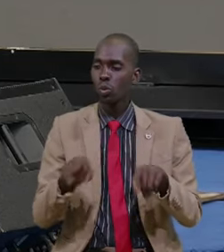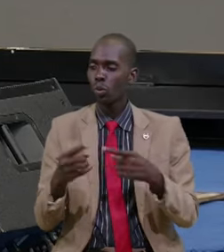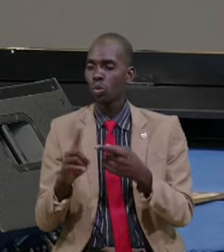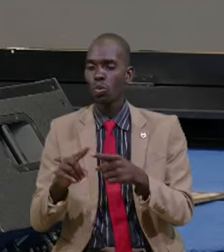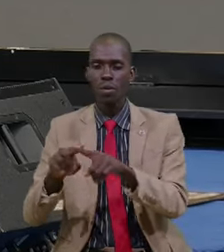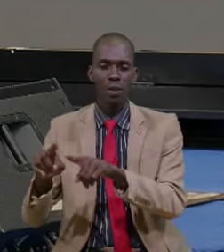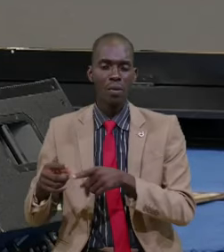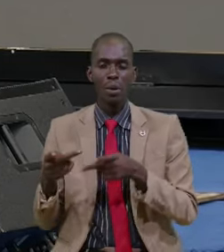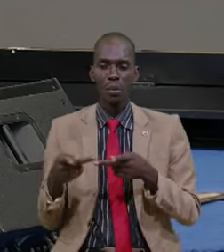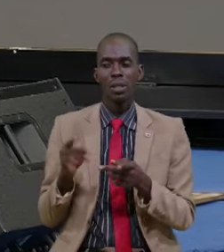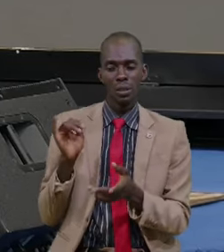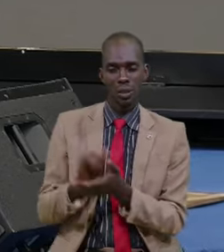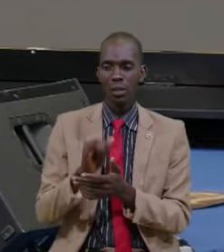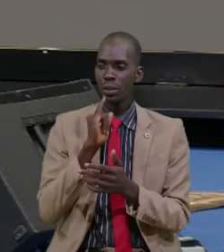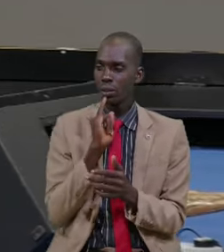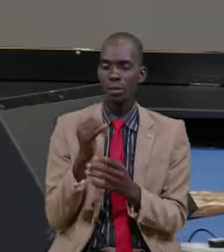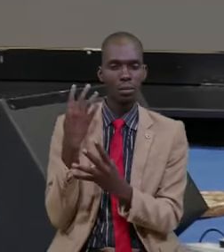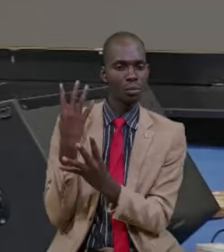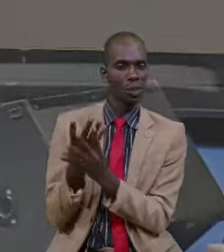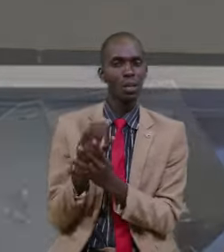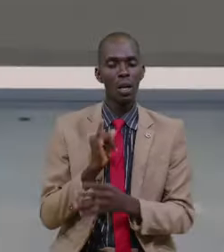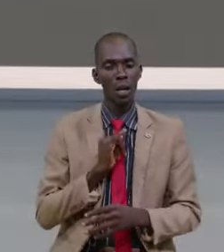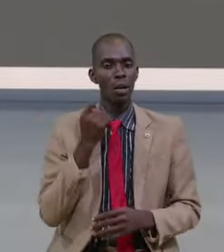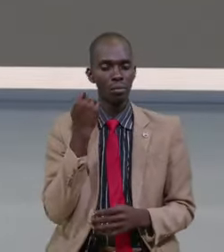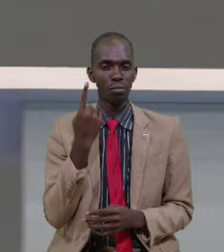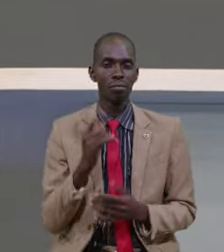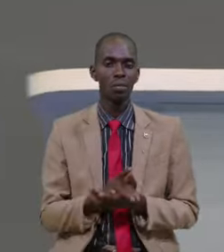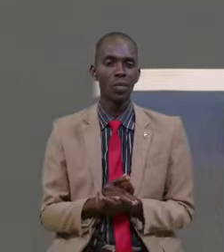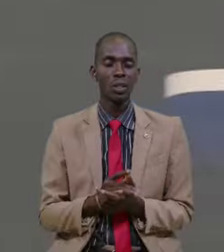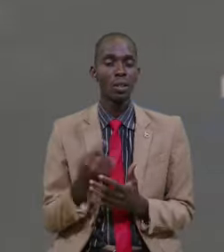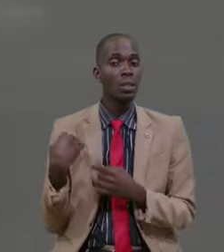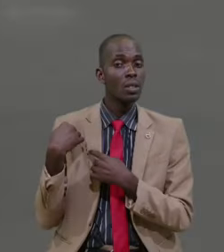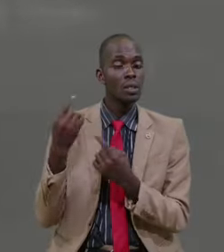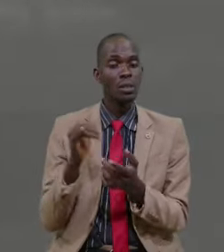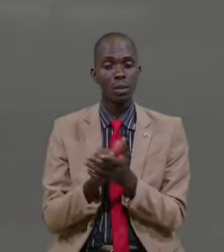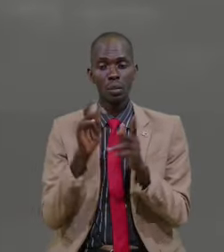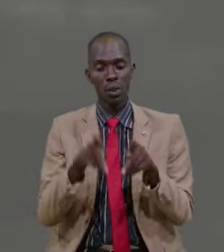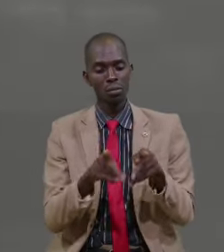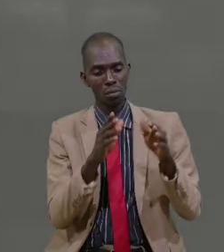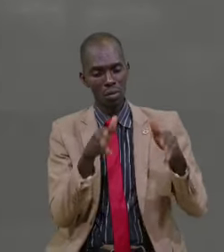I understand. Since that person had diabetes and he'd be